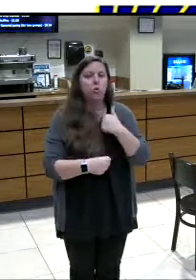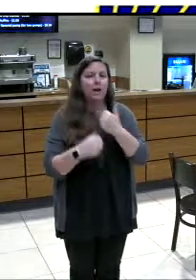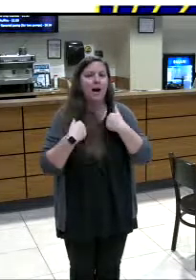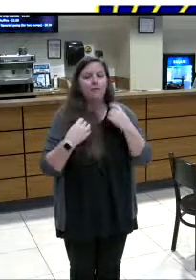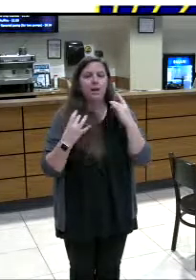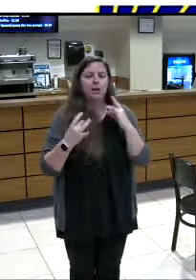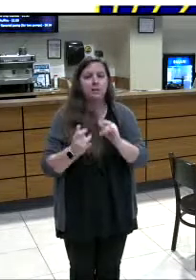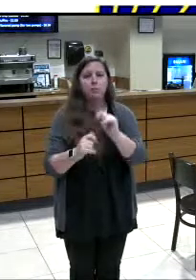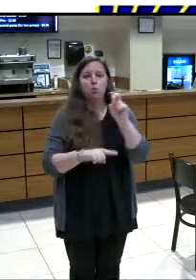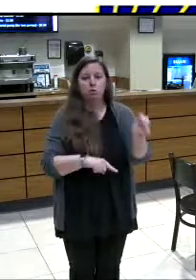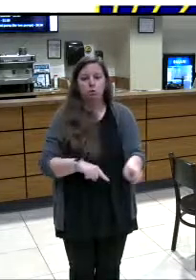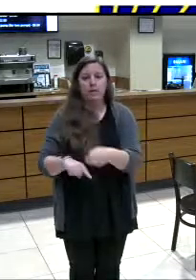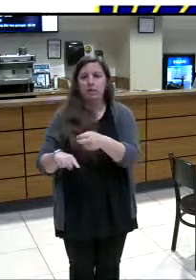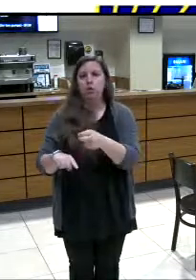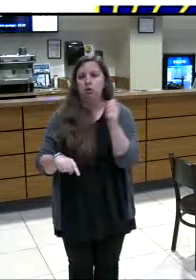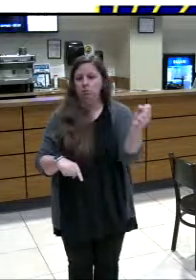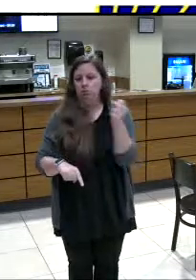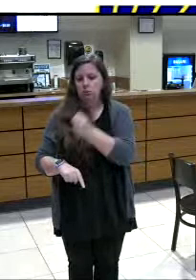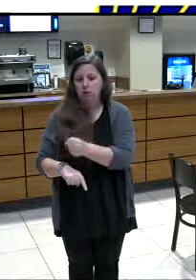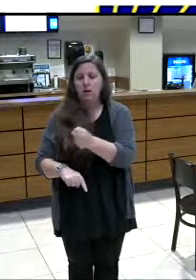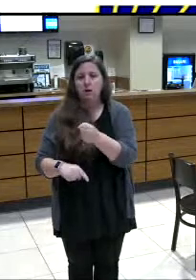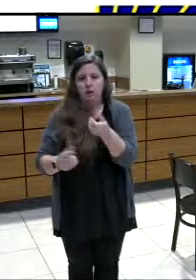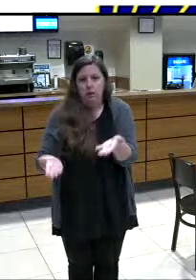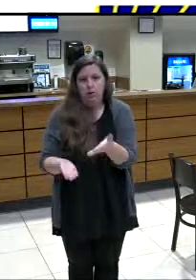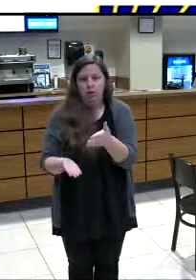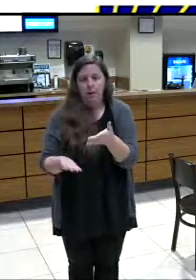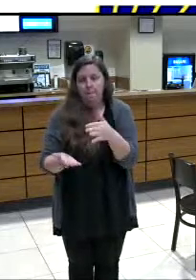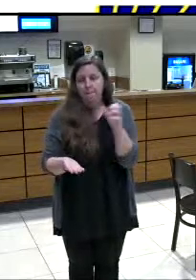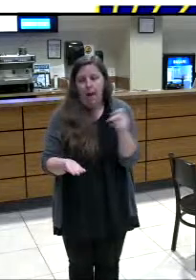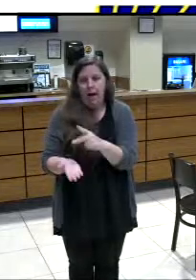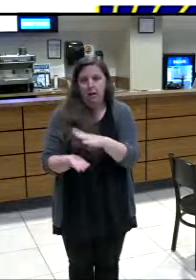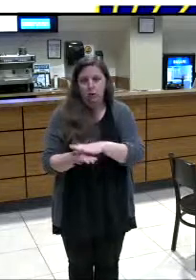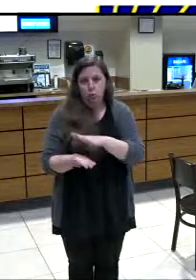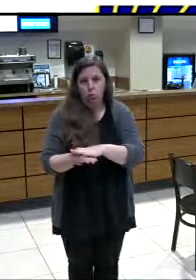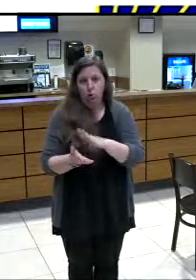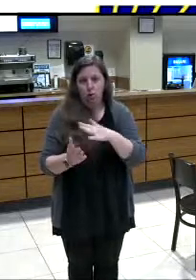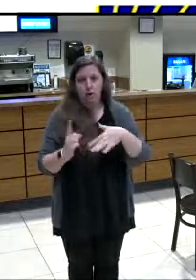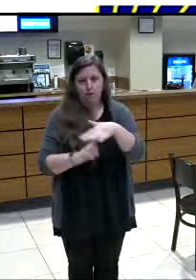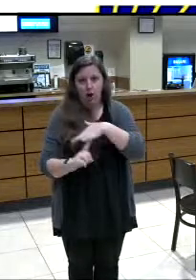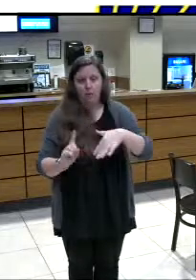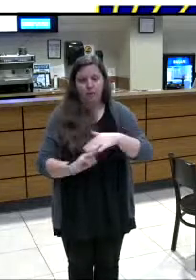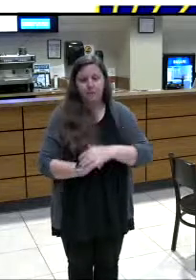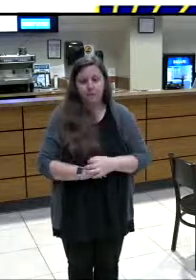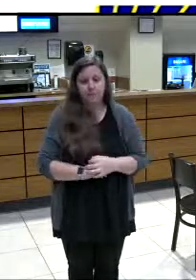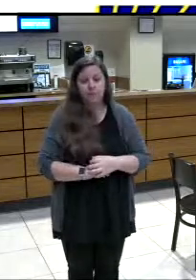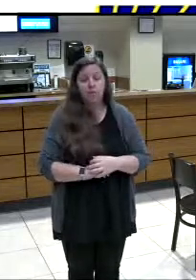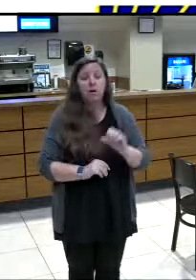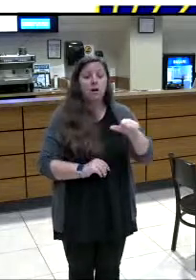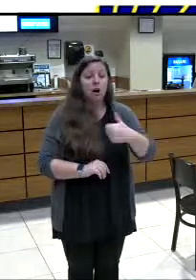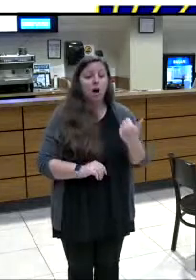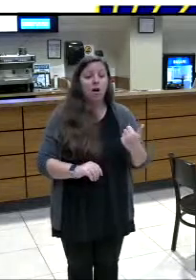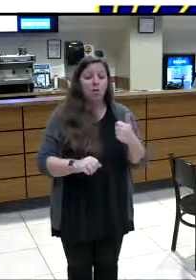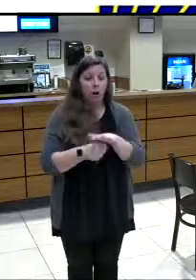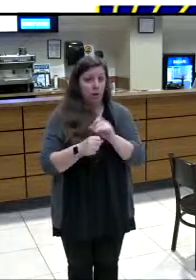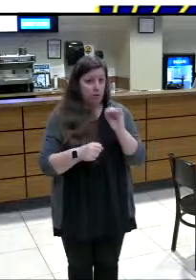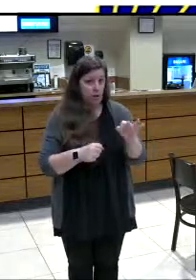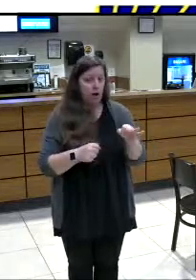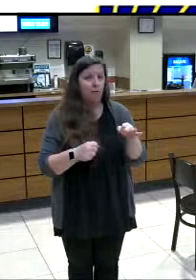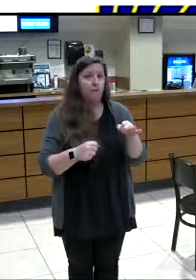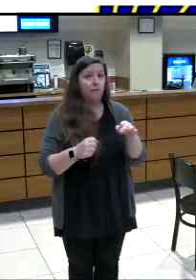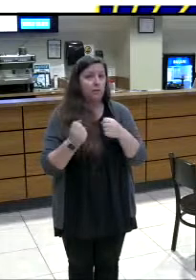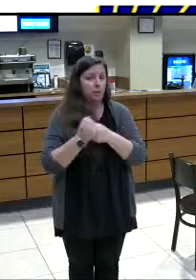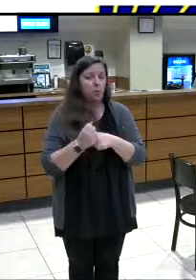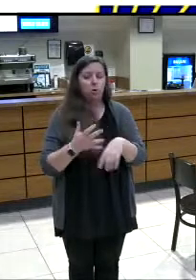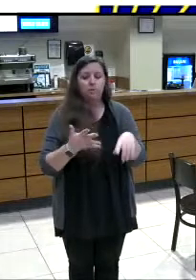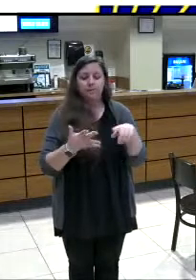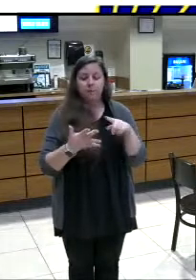transition back into the learning environment. And again, some other areas of support: crisis response, individual